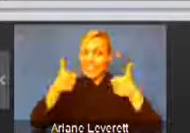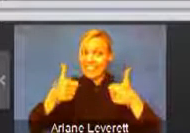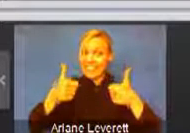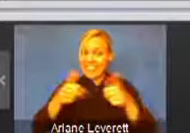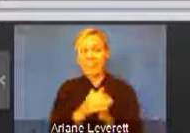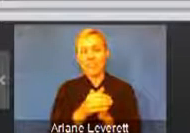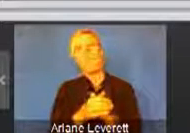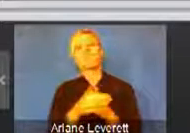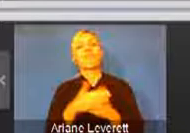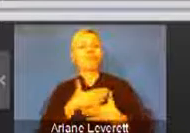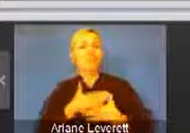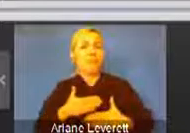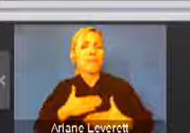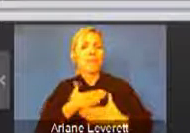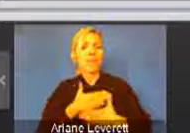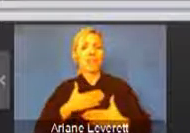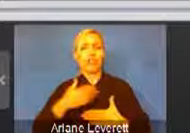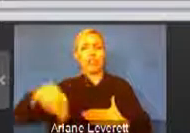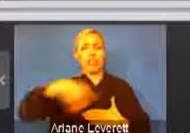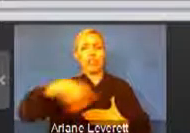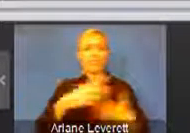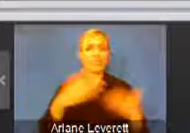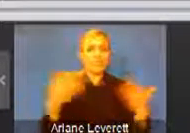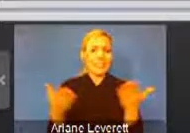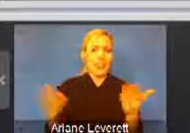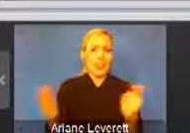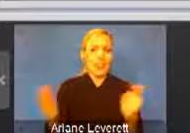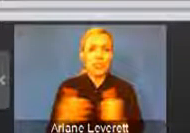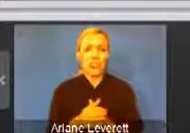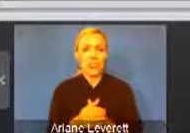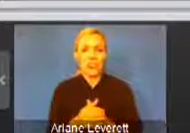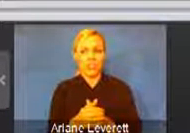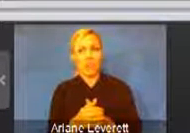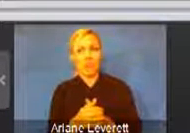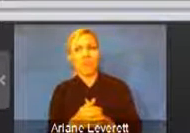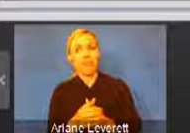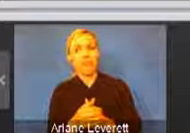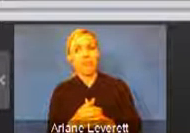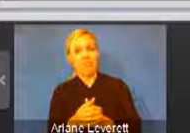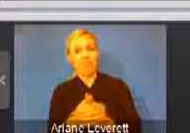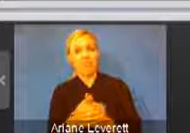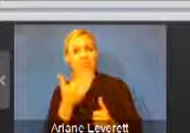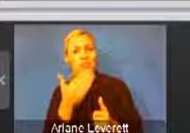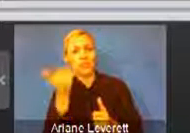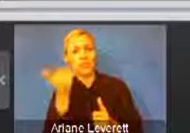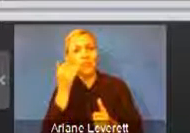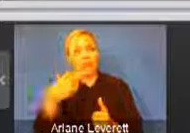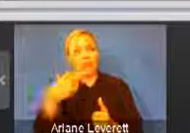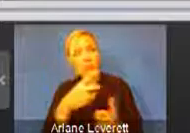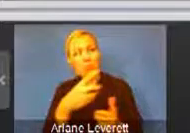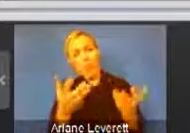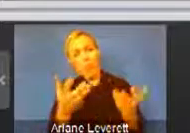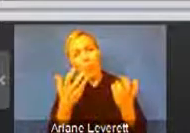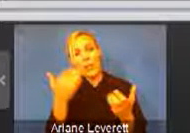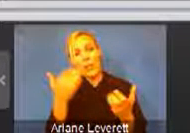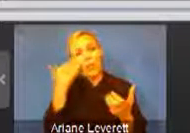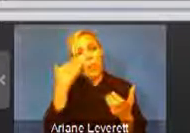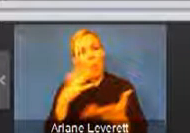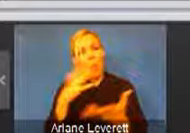It's a pleasure for us to have you on board, and it's good to know that you are interested in inclusion and